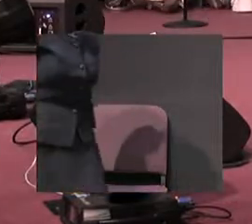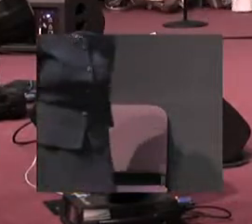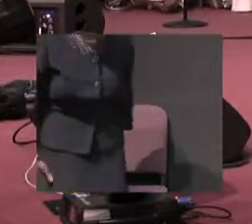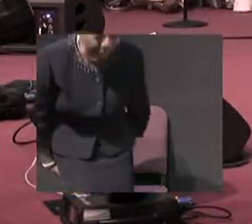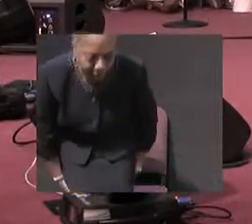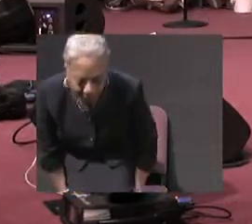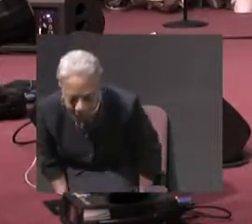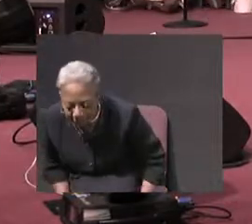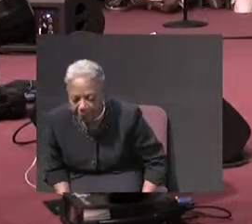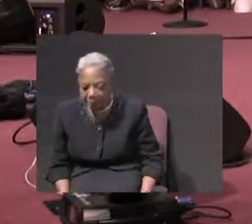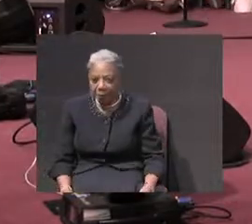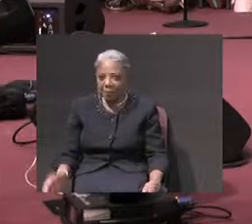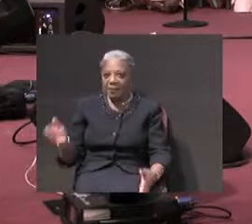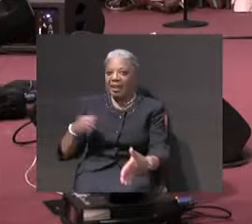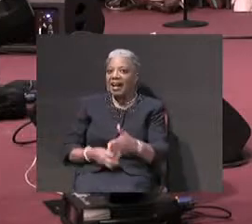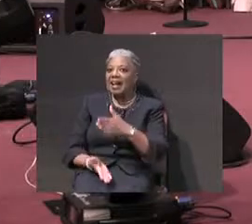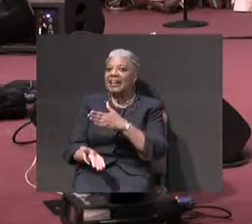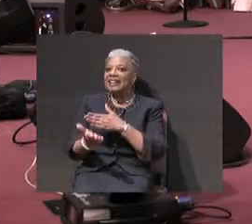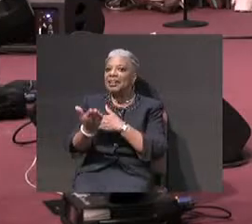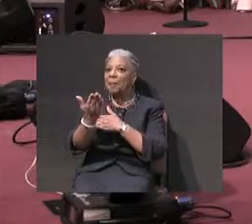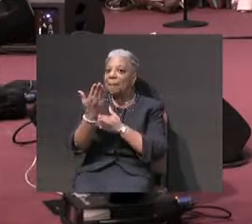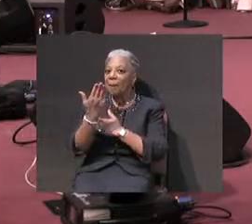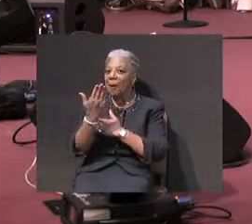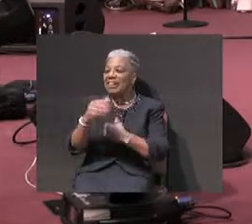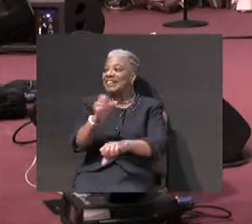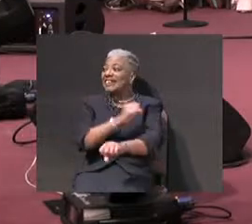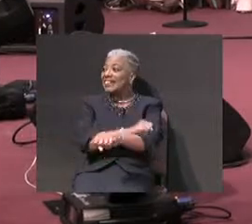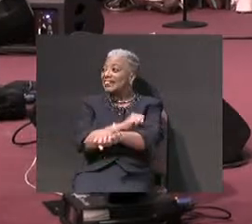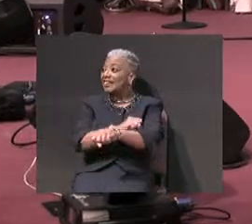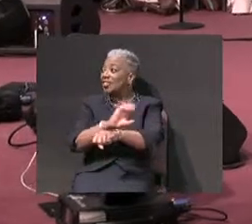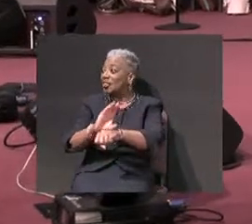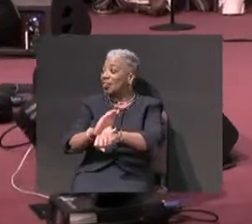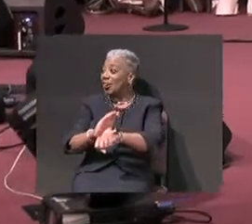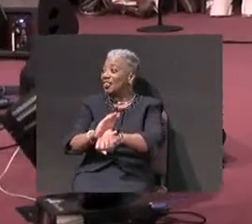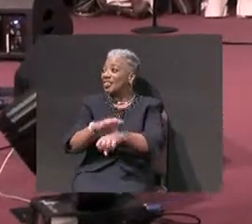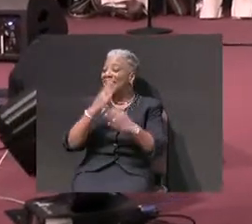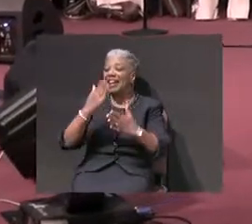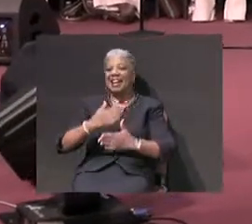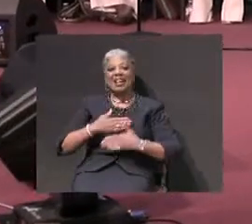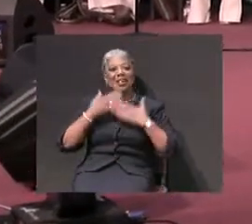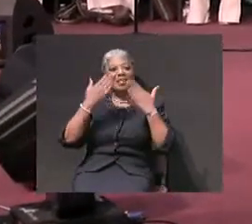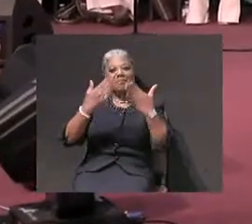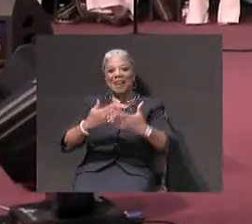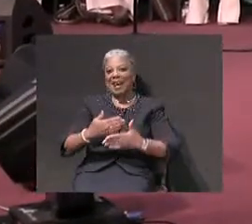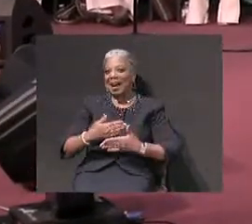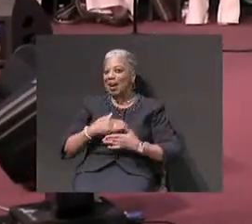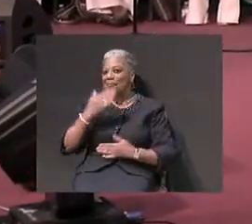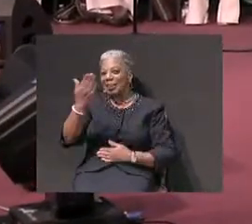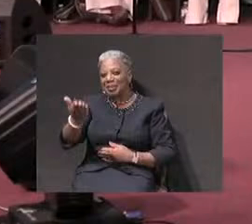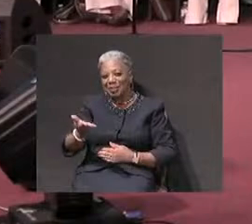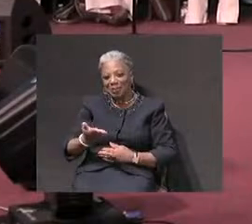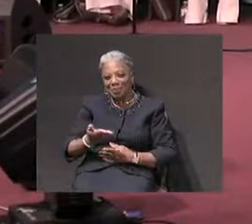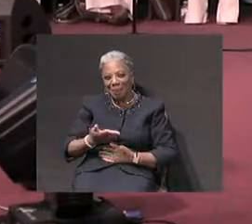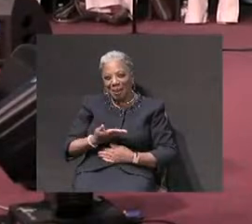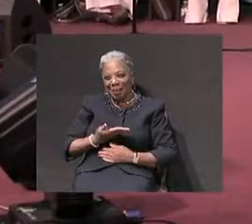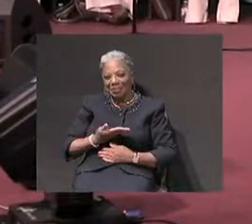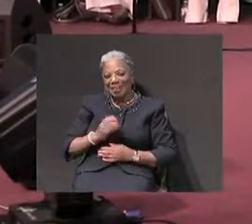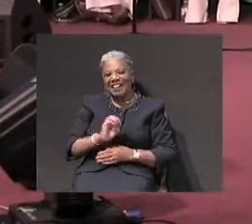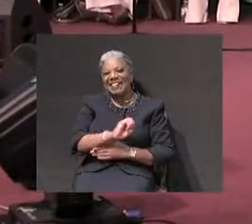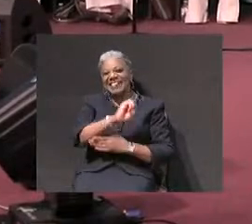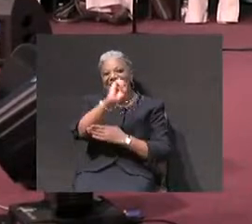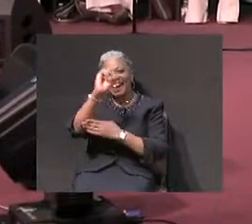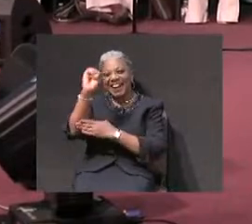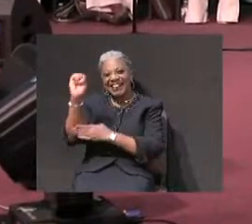all on Resurrection Sunday. All right. On behalf of